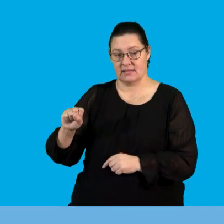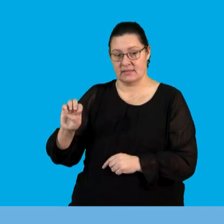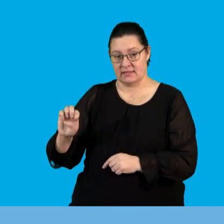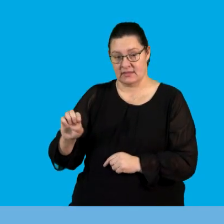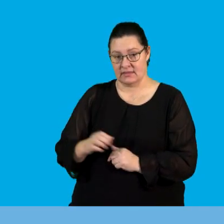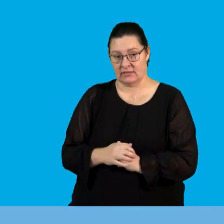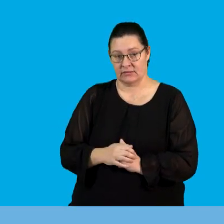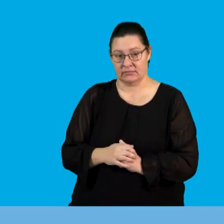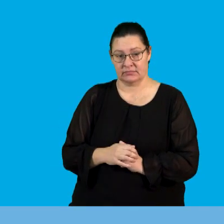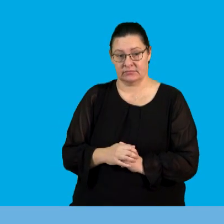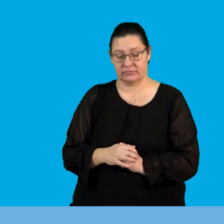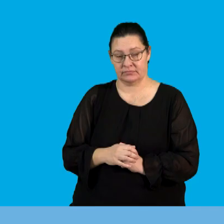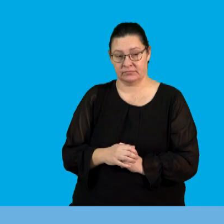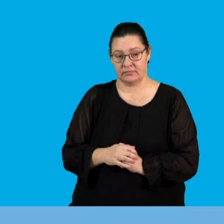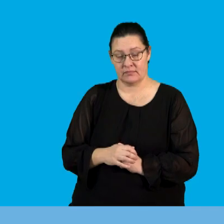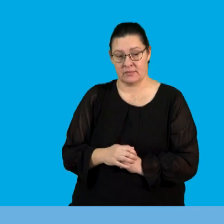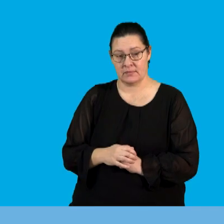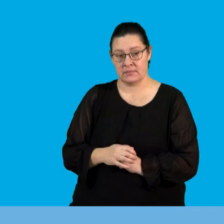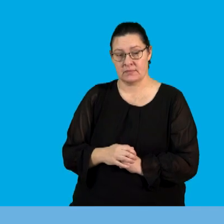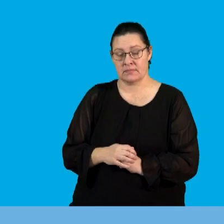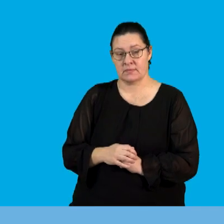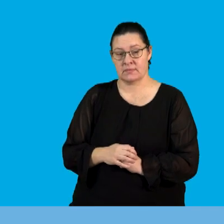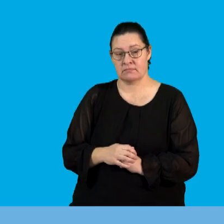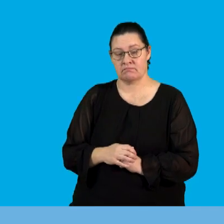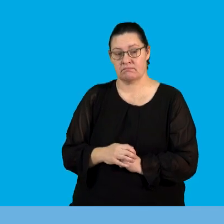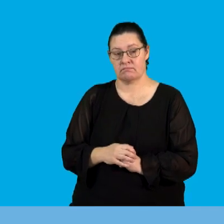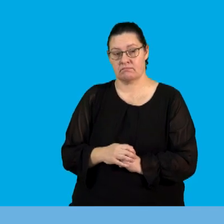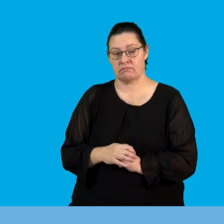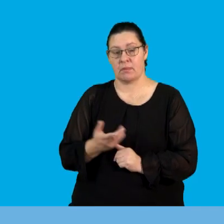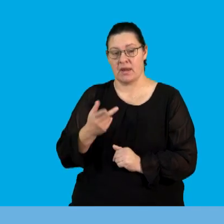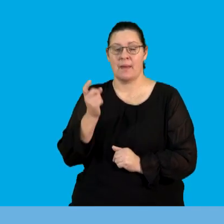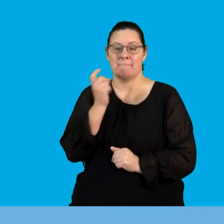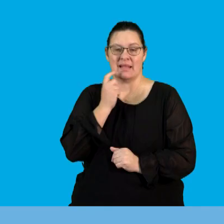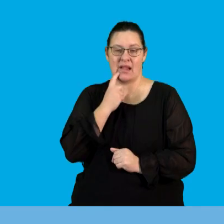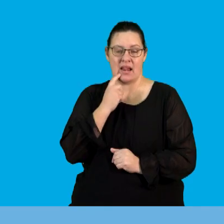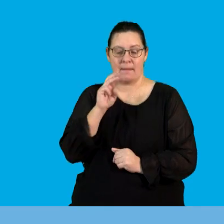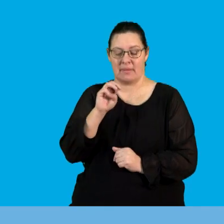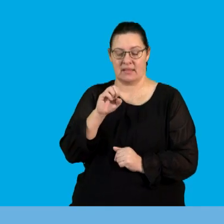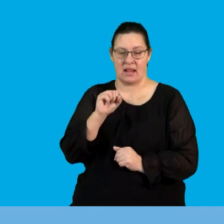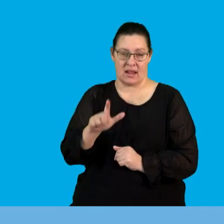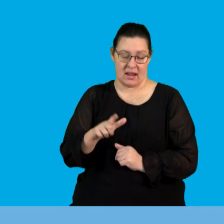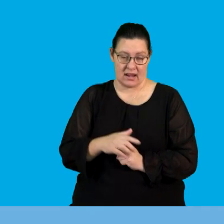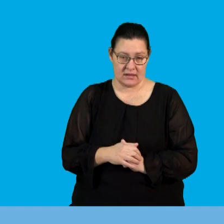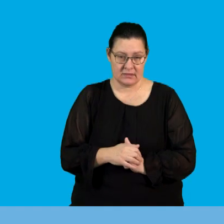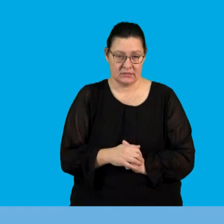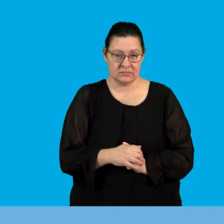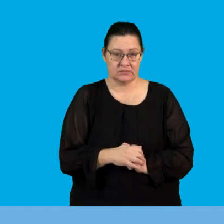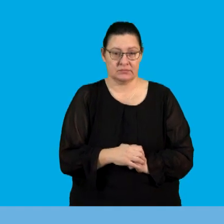plus, and then this is our metal, our sodium is our metal, so we added a metal